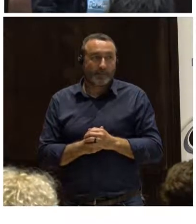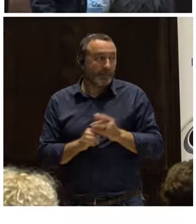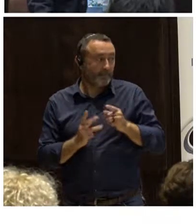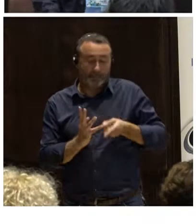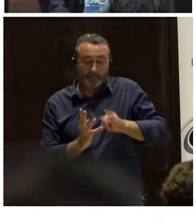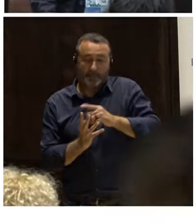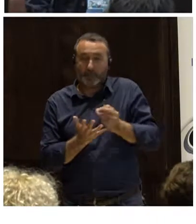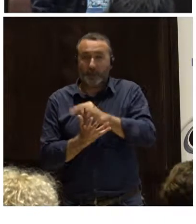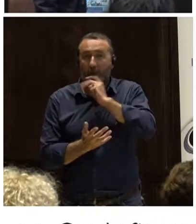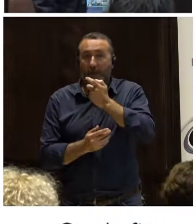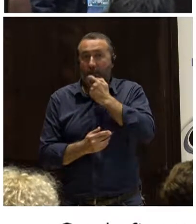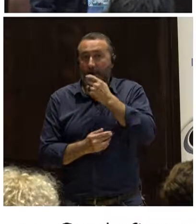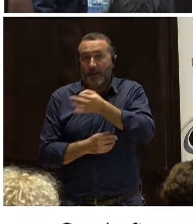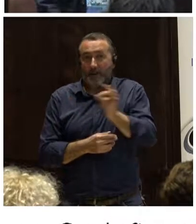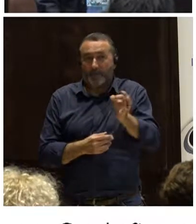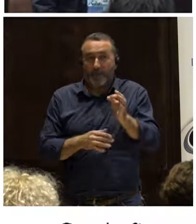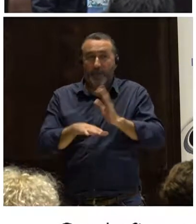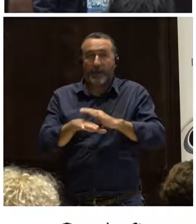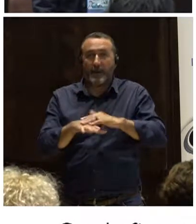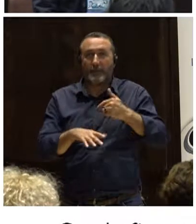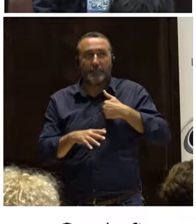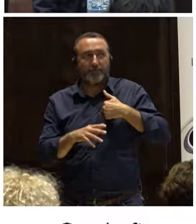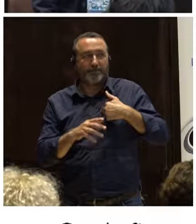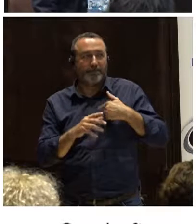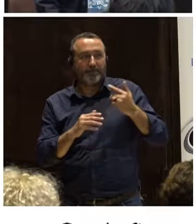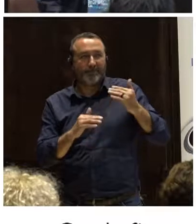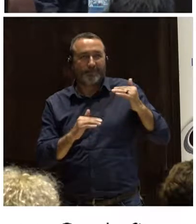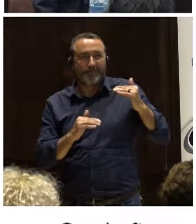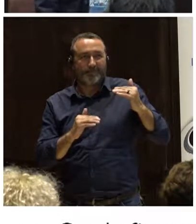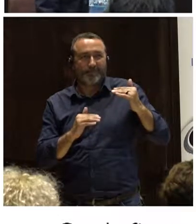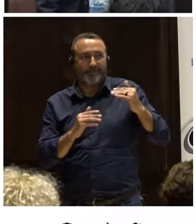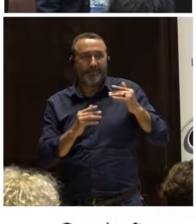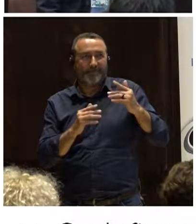perfectamente, y yo para no ser discordante en la mesa.